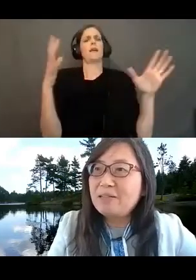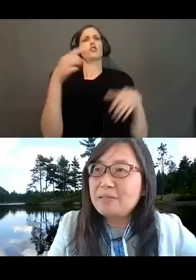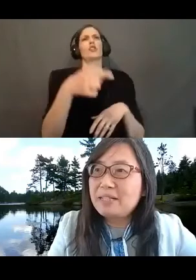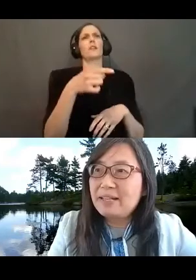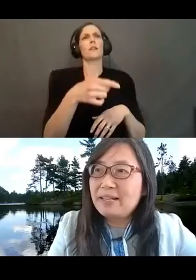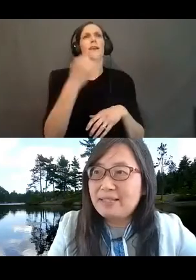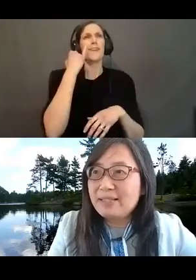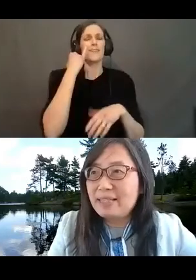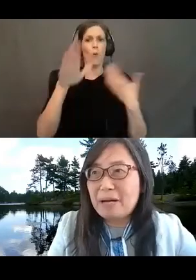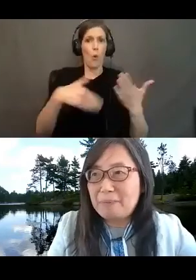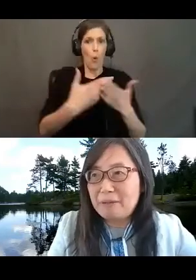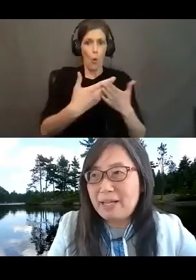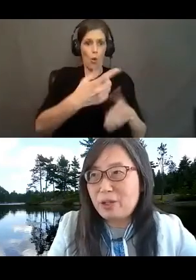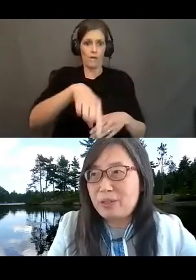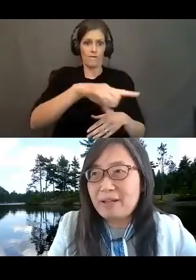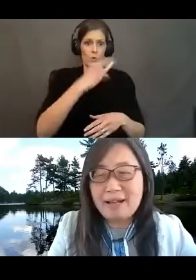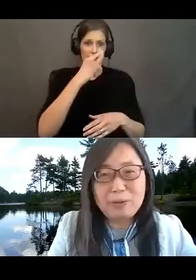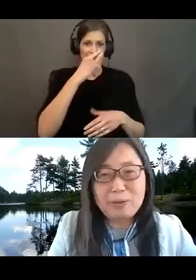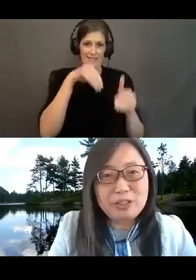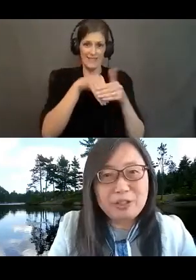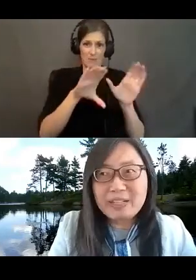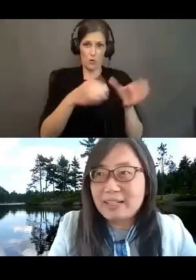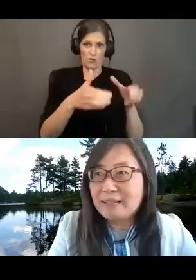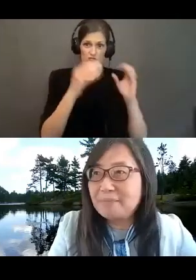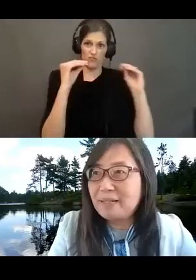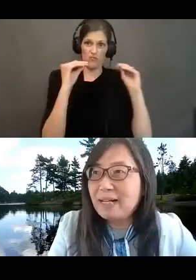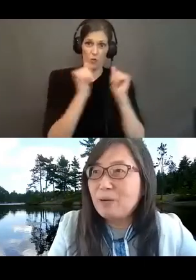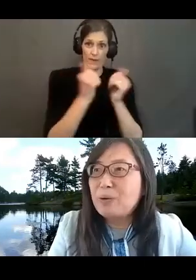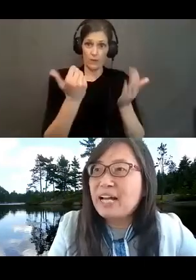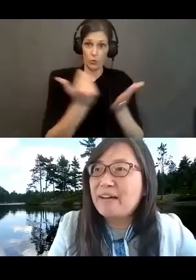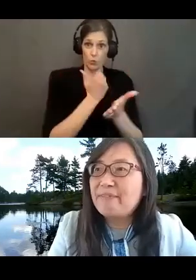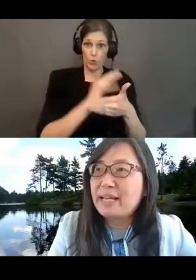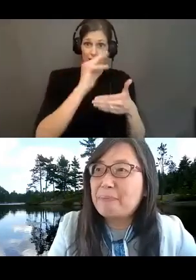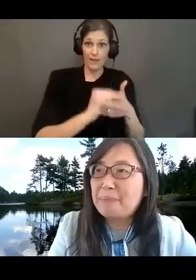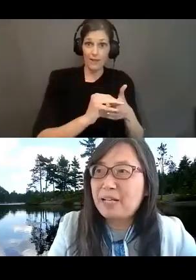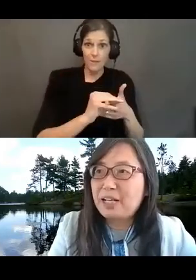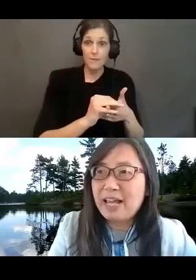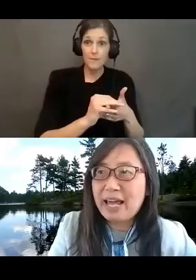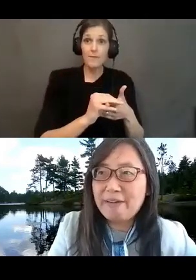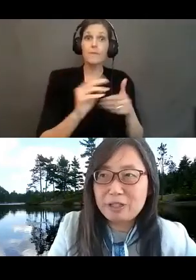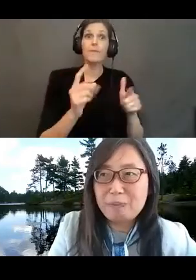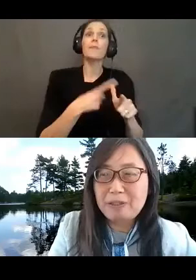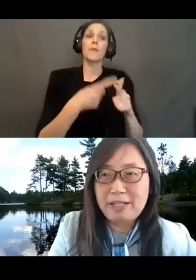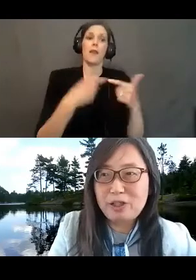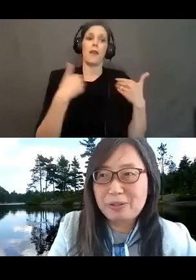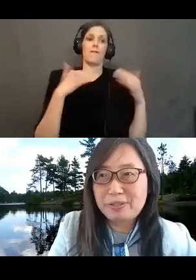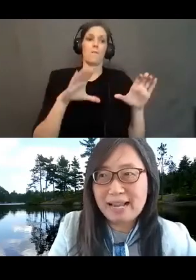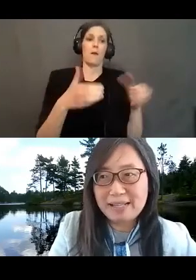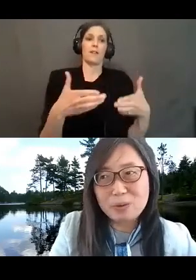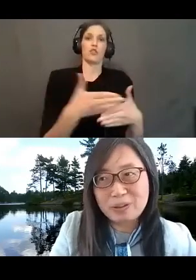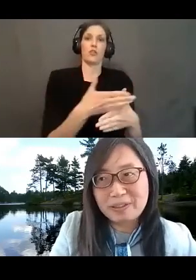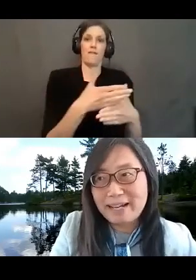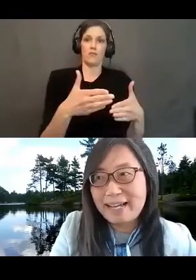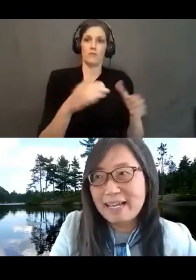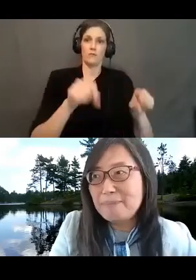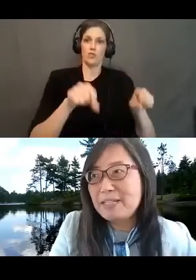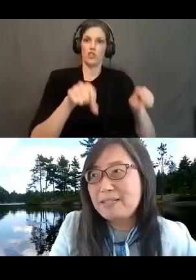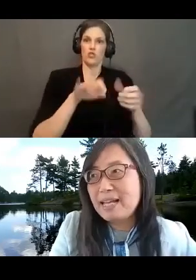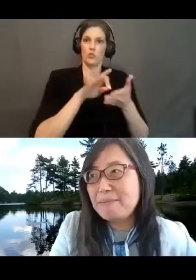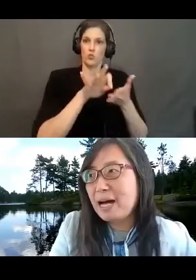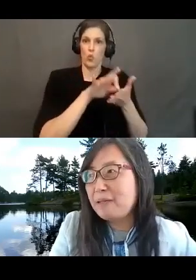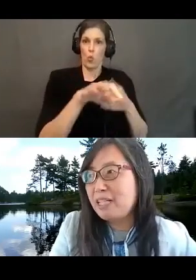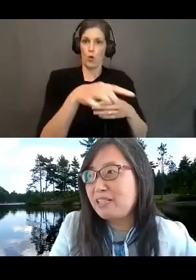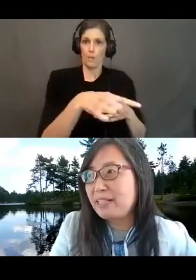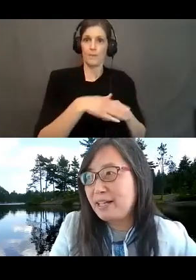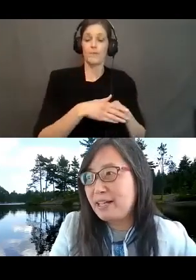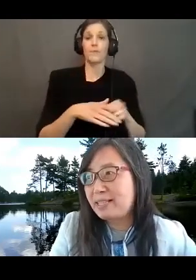all those kids in the population were taught with a new curriculum, we will have their population average potential science score, right? But the